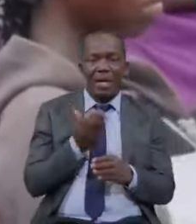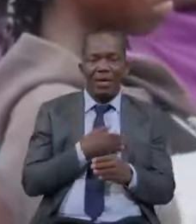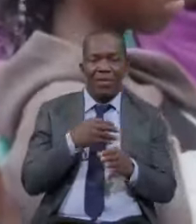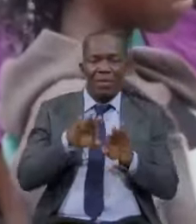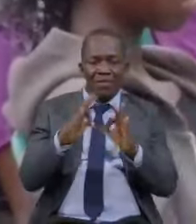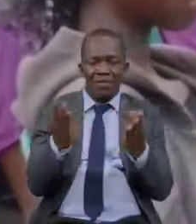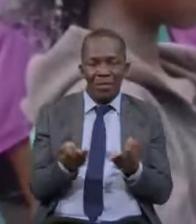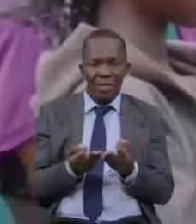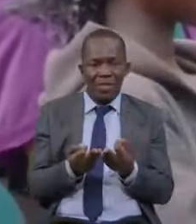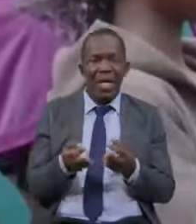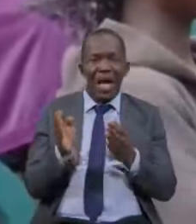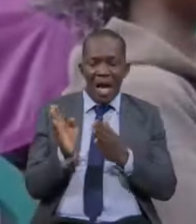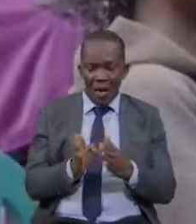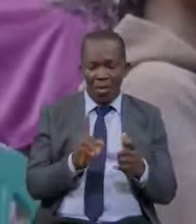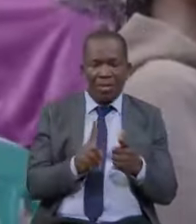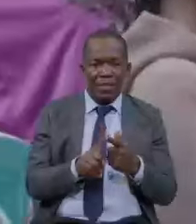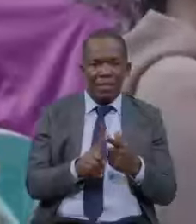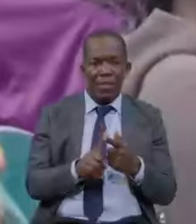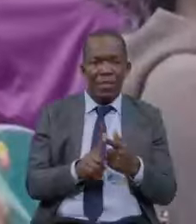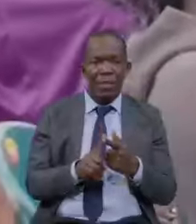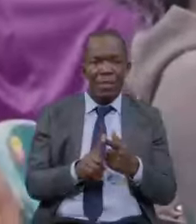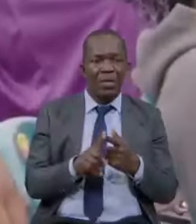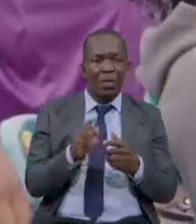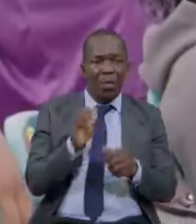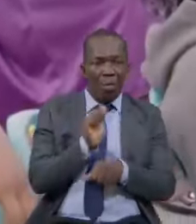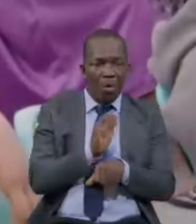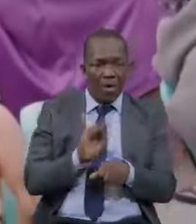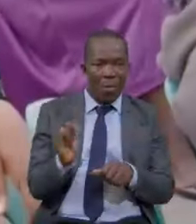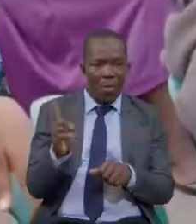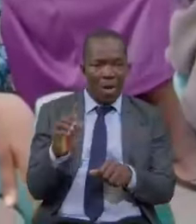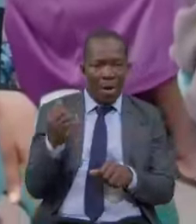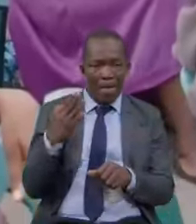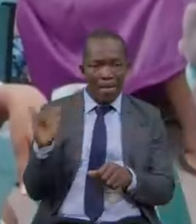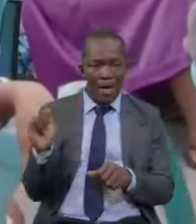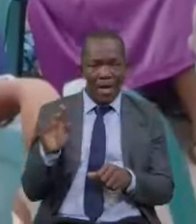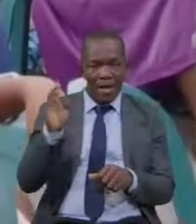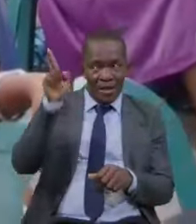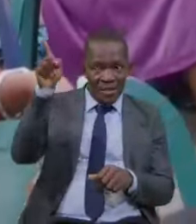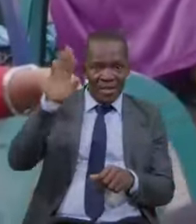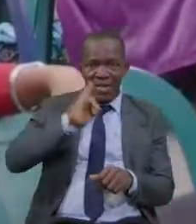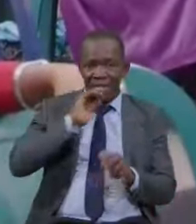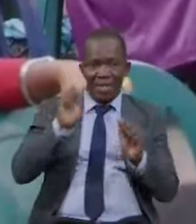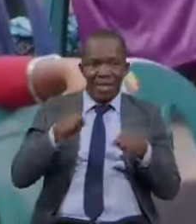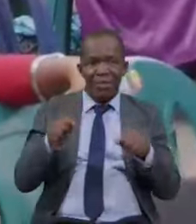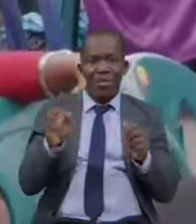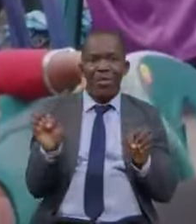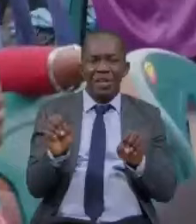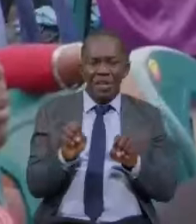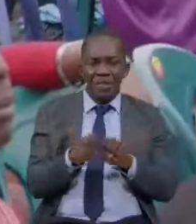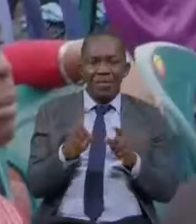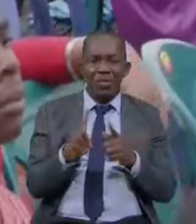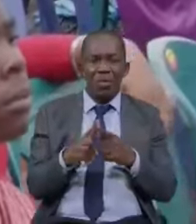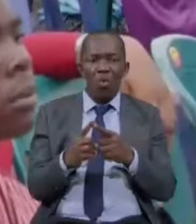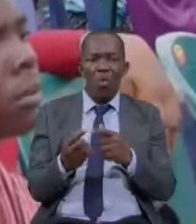whereby he is able, even to subdue all